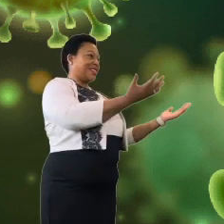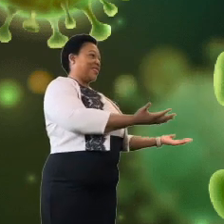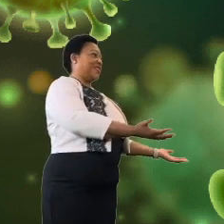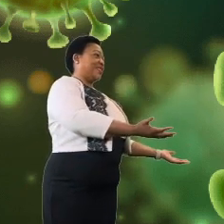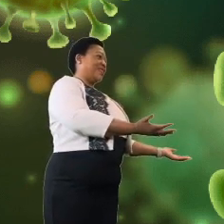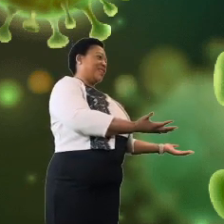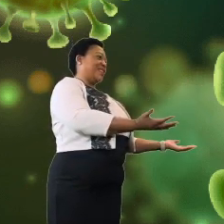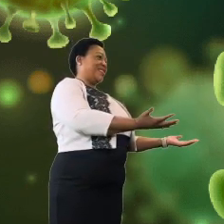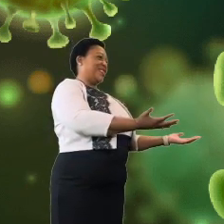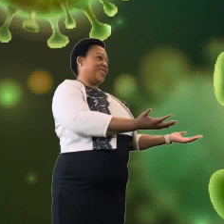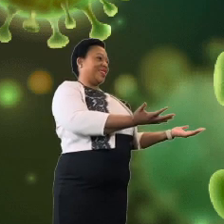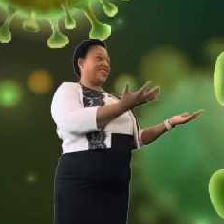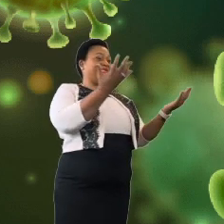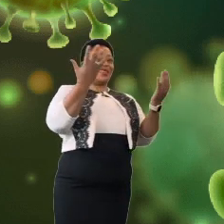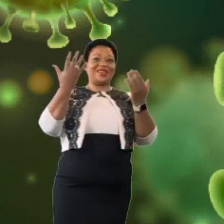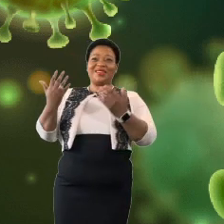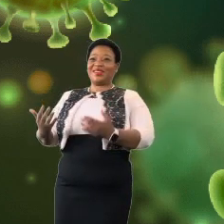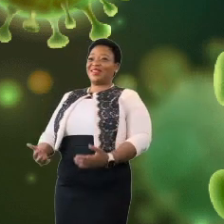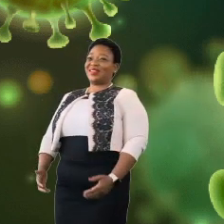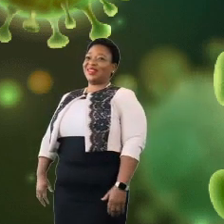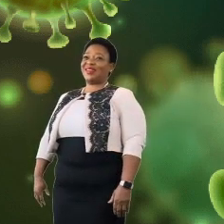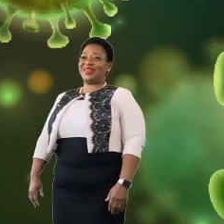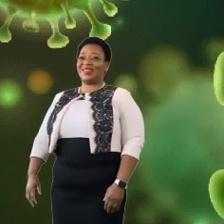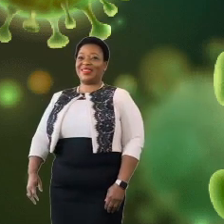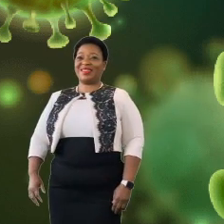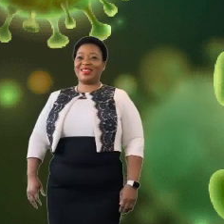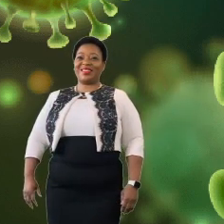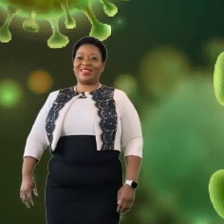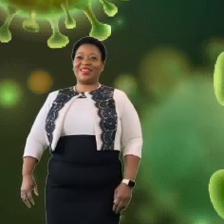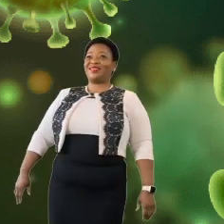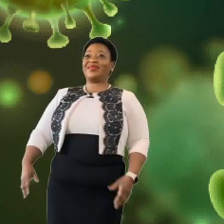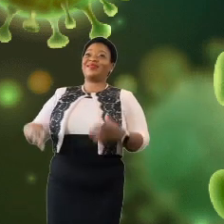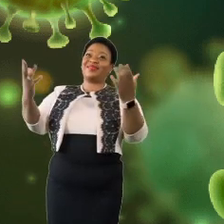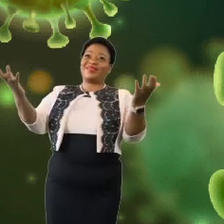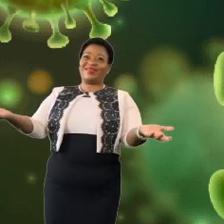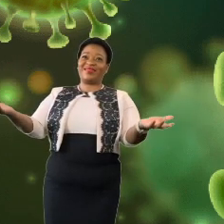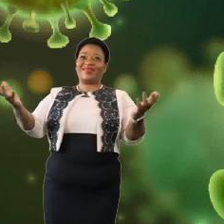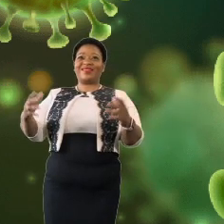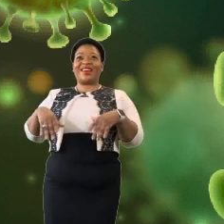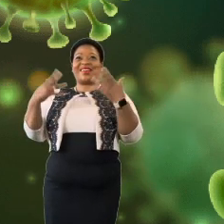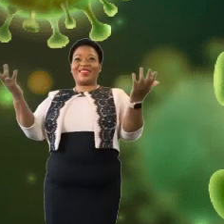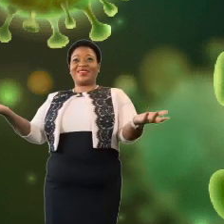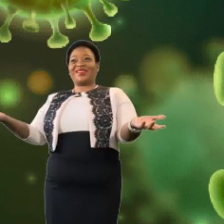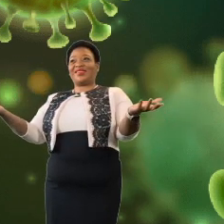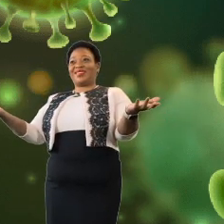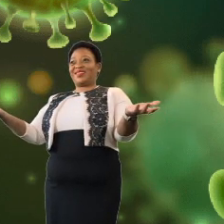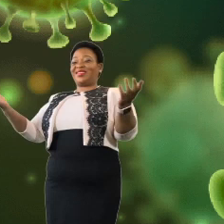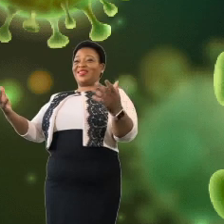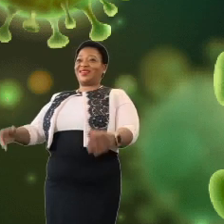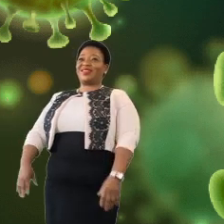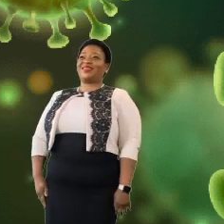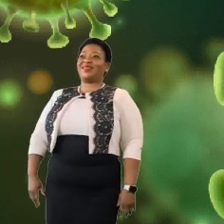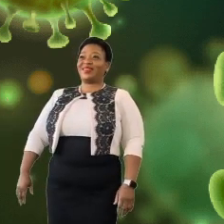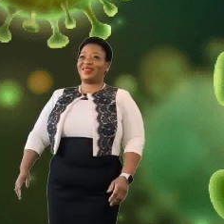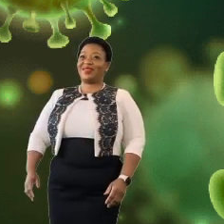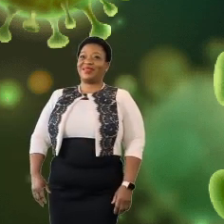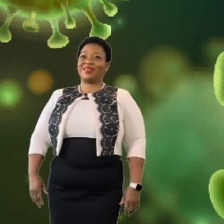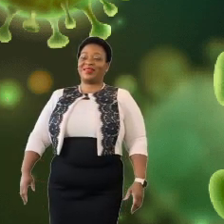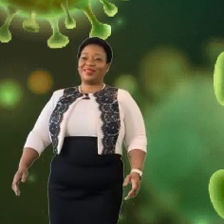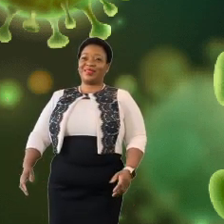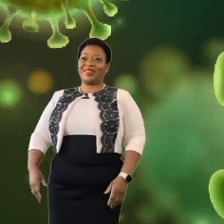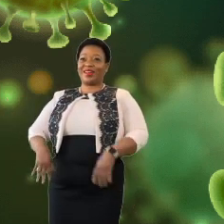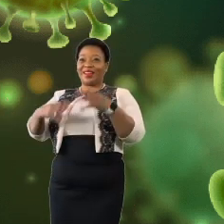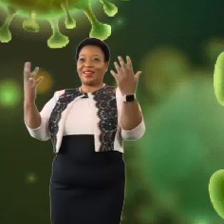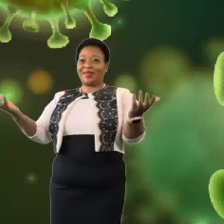the provincial executive, as we have it at the moment from the MEC, so that if we do go to departments, we go to municipalities, we go to